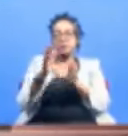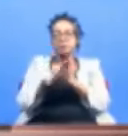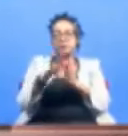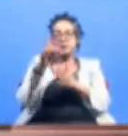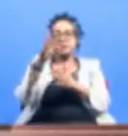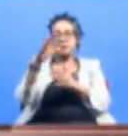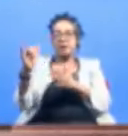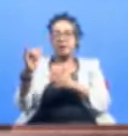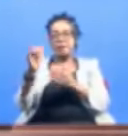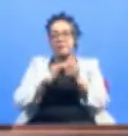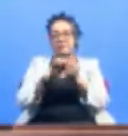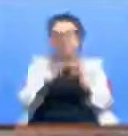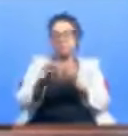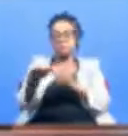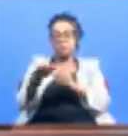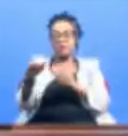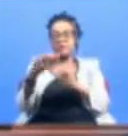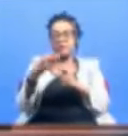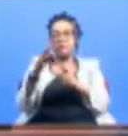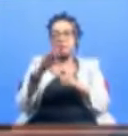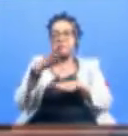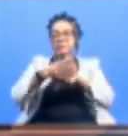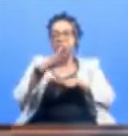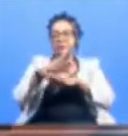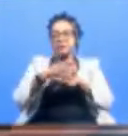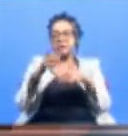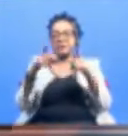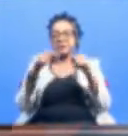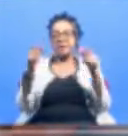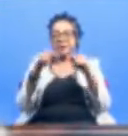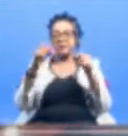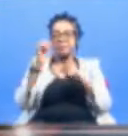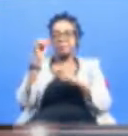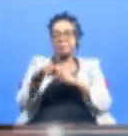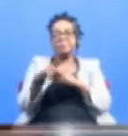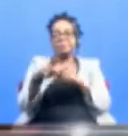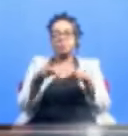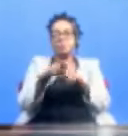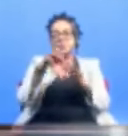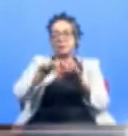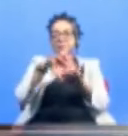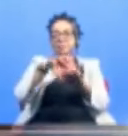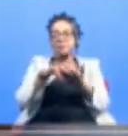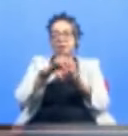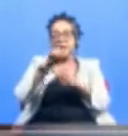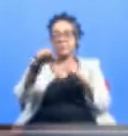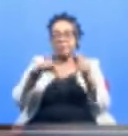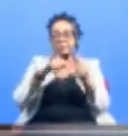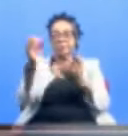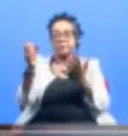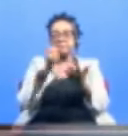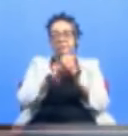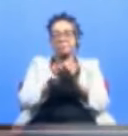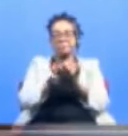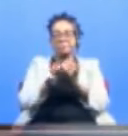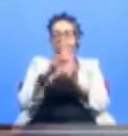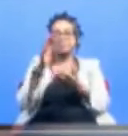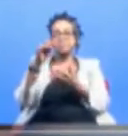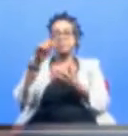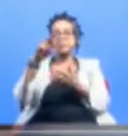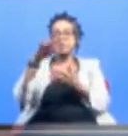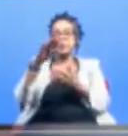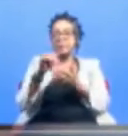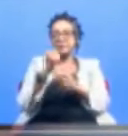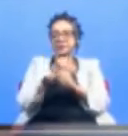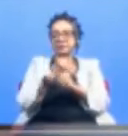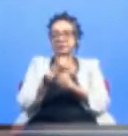Friday morning for allegedly forging a text message on the circumstances surrounding the appointment of Maribe to his office. He did, however,